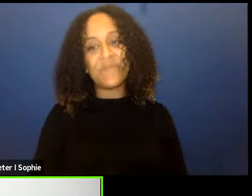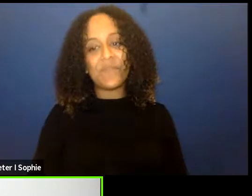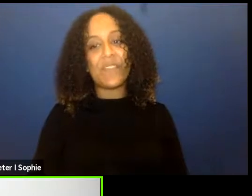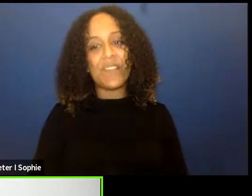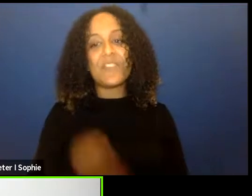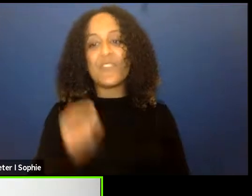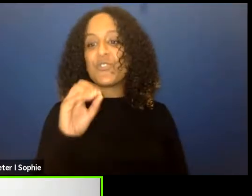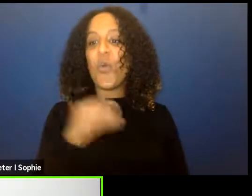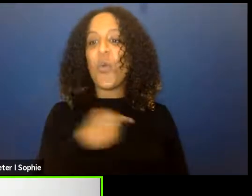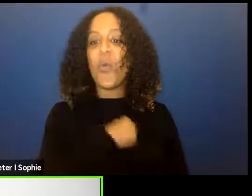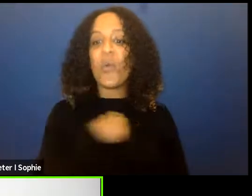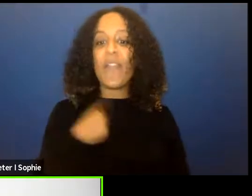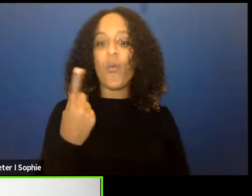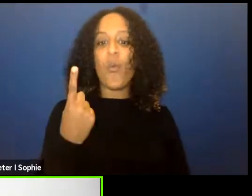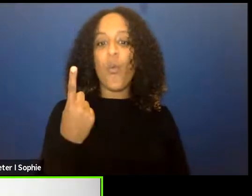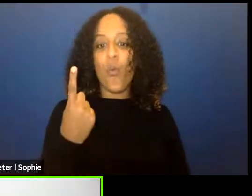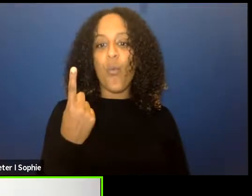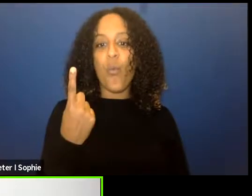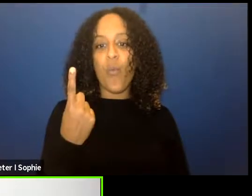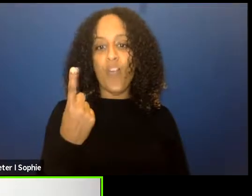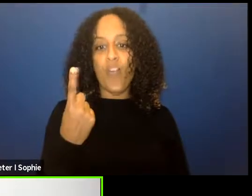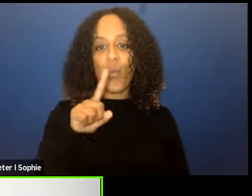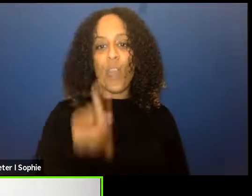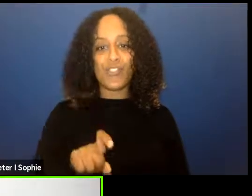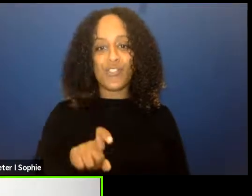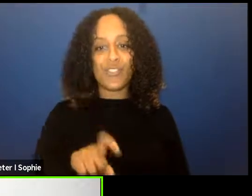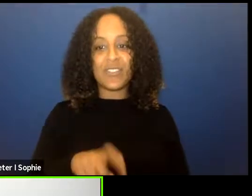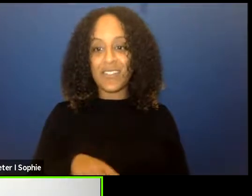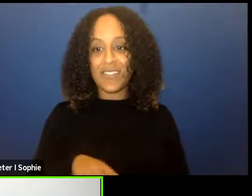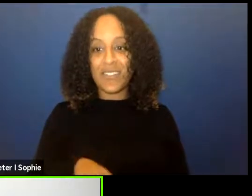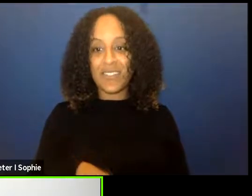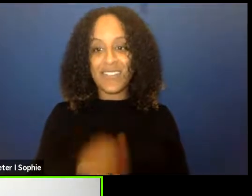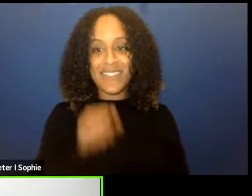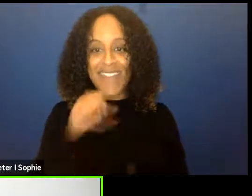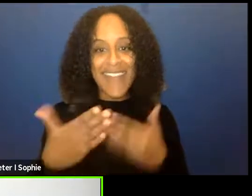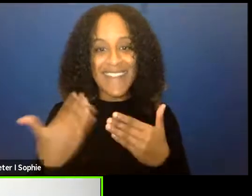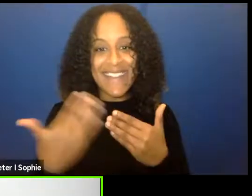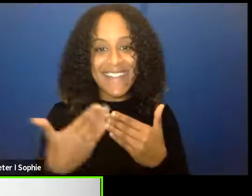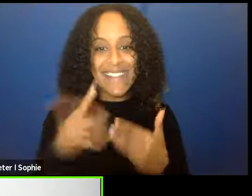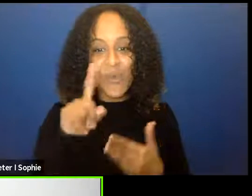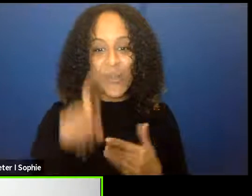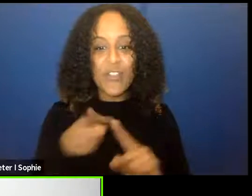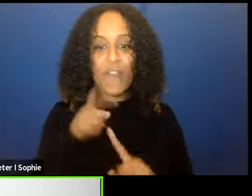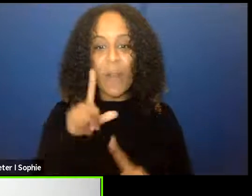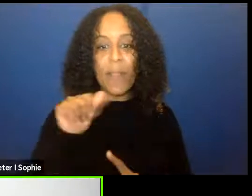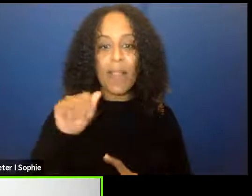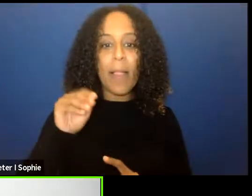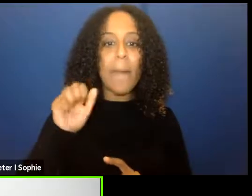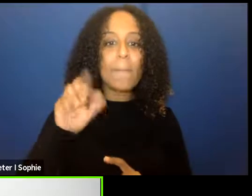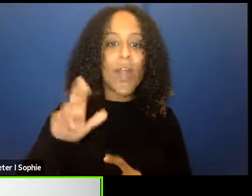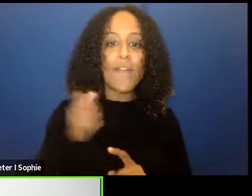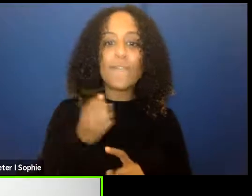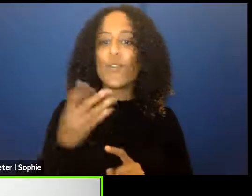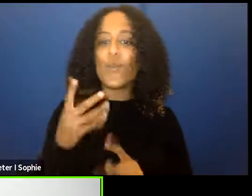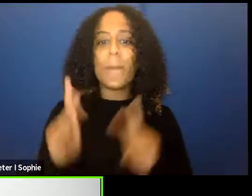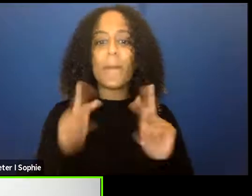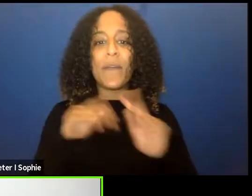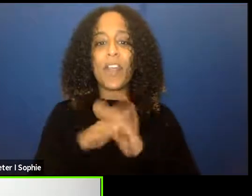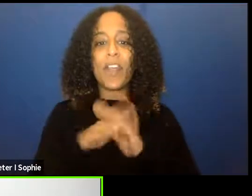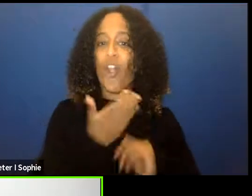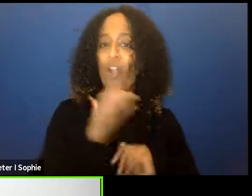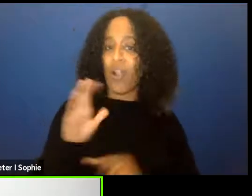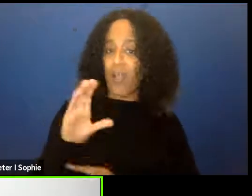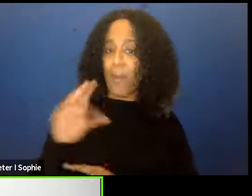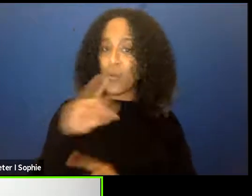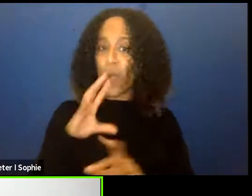We have one question I think we can get to. It's not an easy question, from Lamar. A few people in our company who are